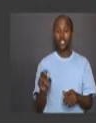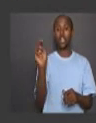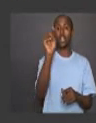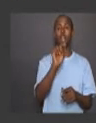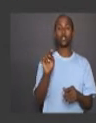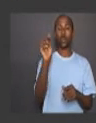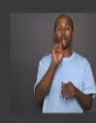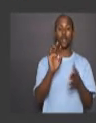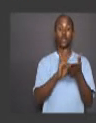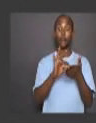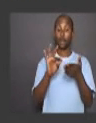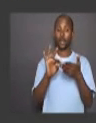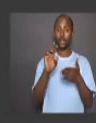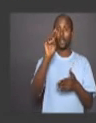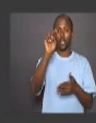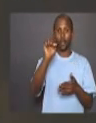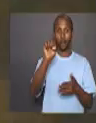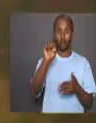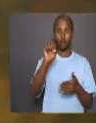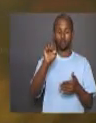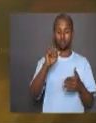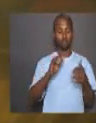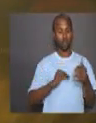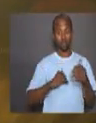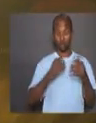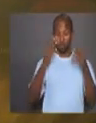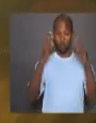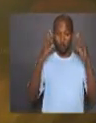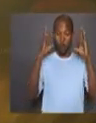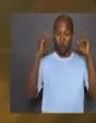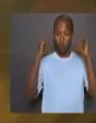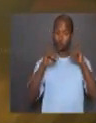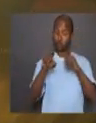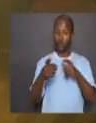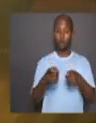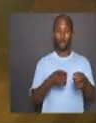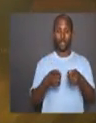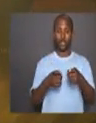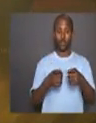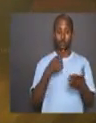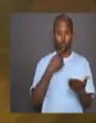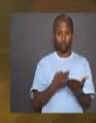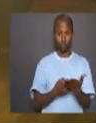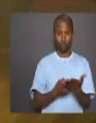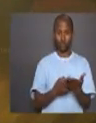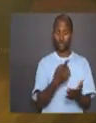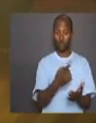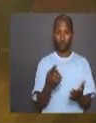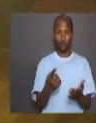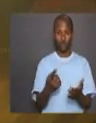every natural number of n. I hope you managed to make the proof,